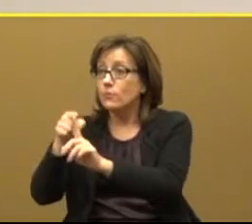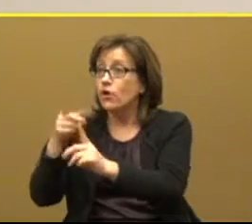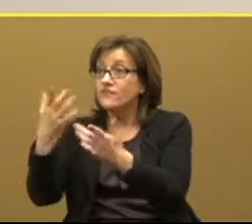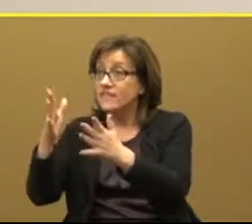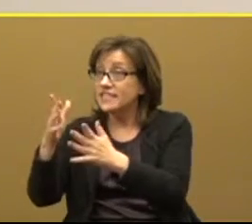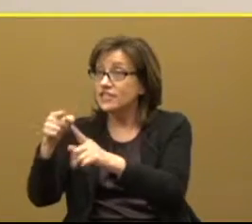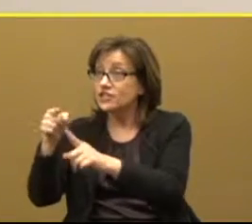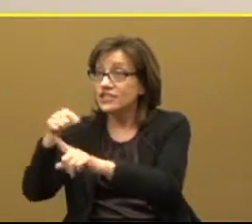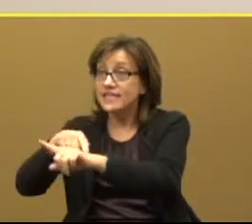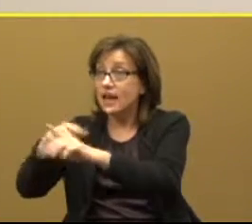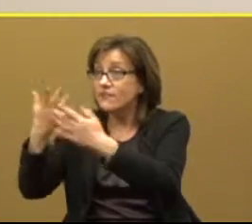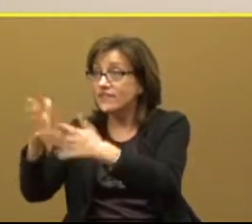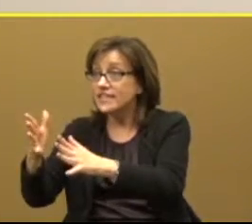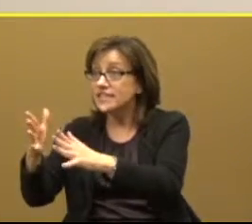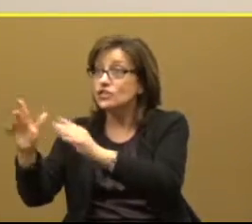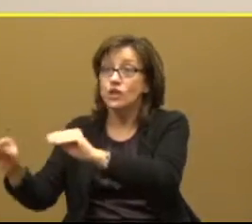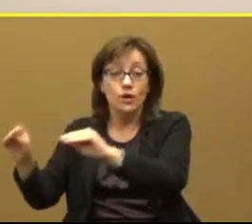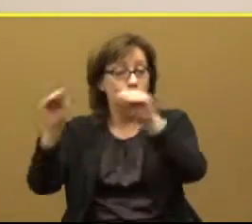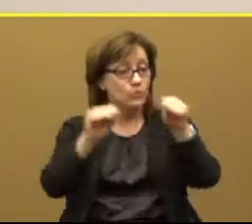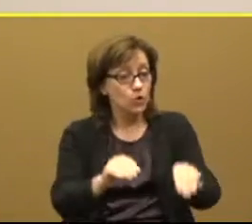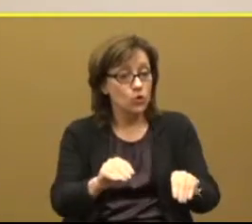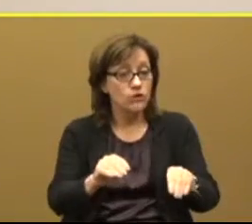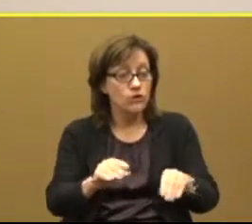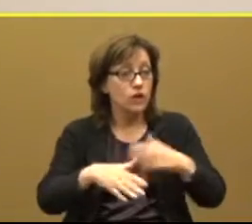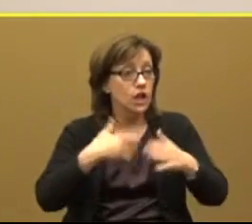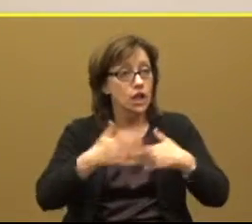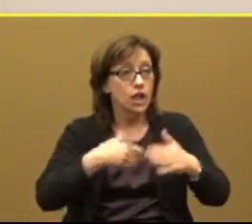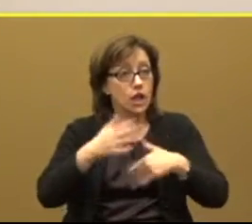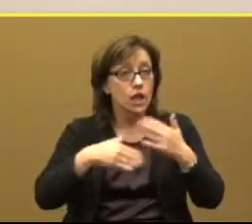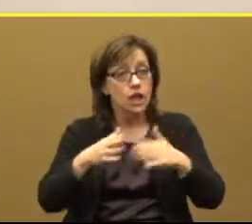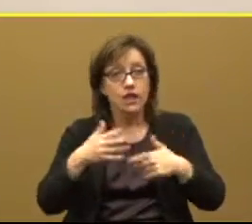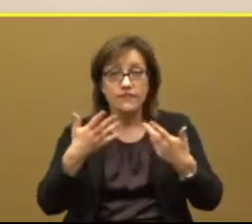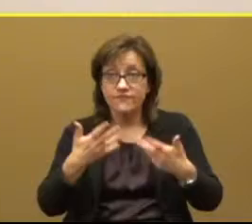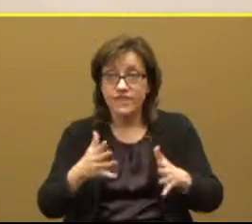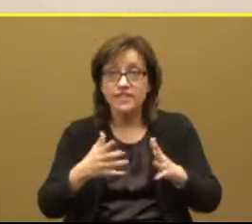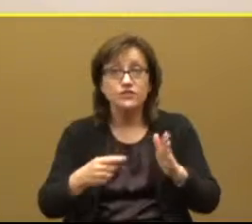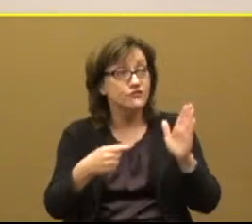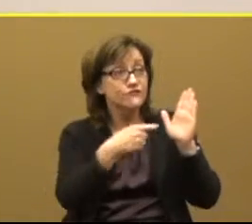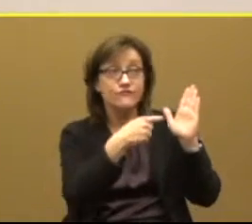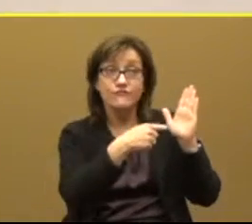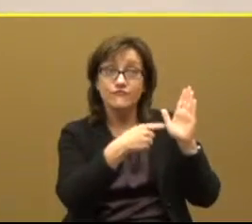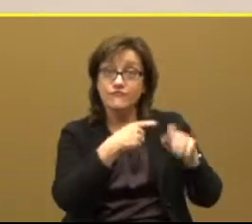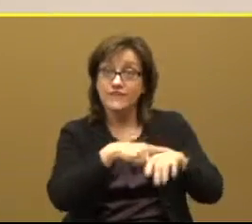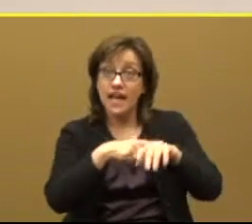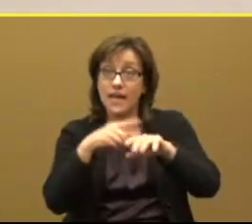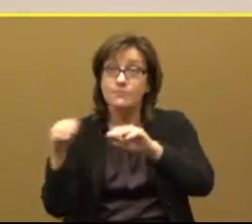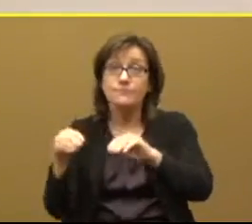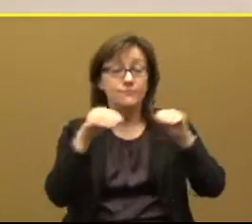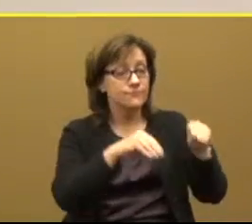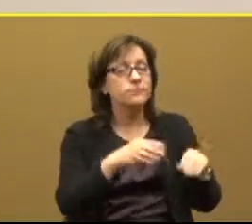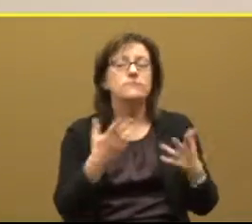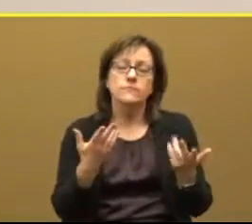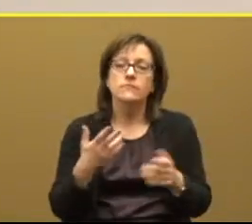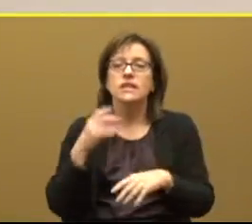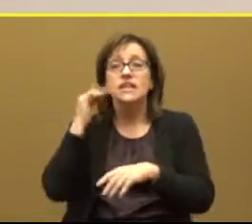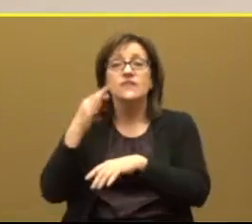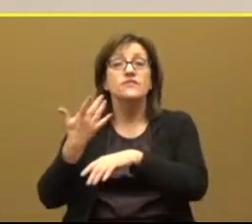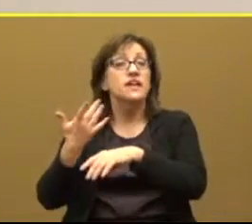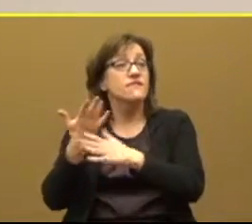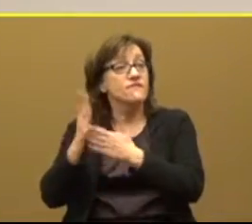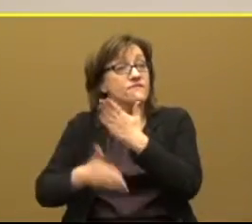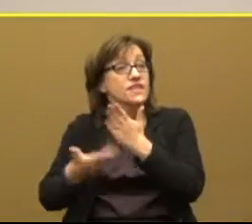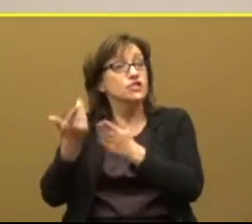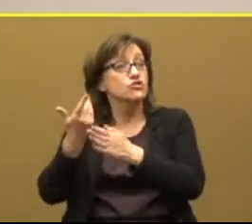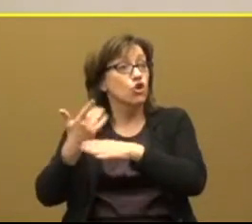on. Okay, so that's definitely something that we did. If students finished early, independent work time. Tasks